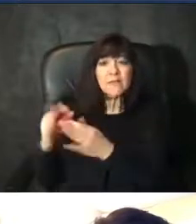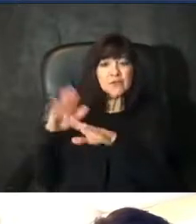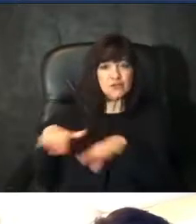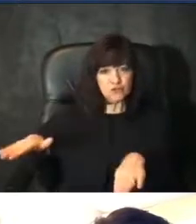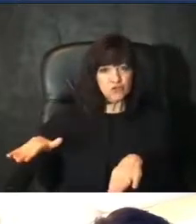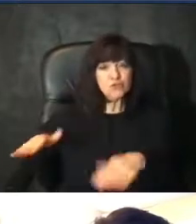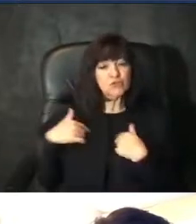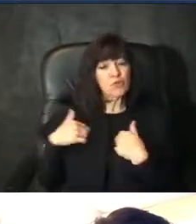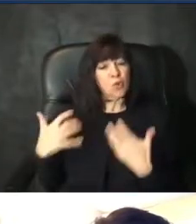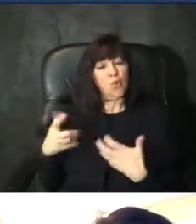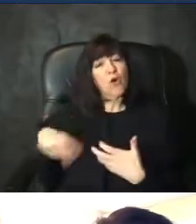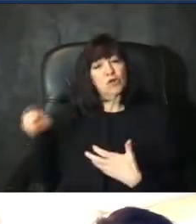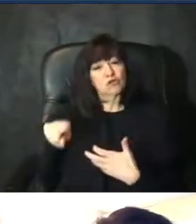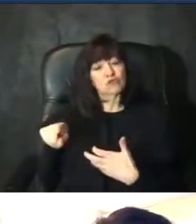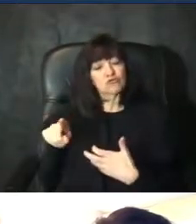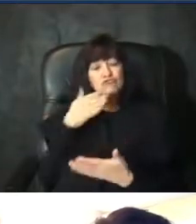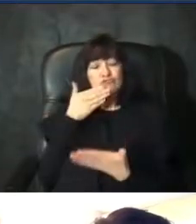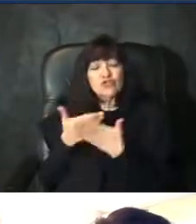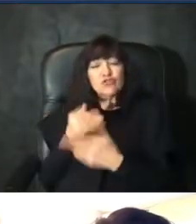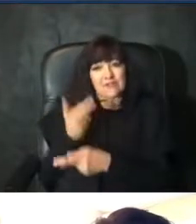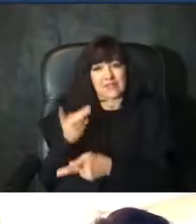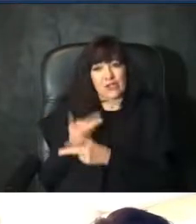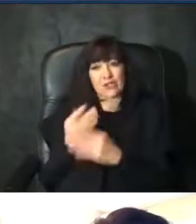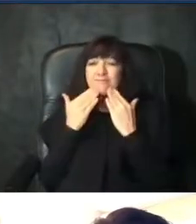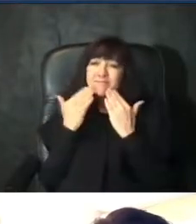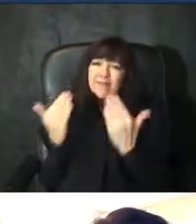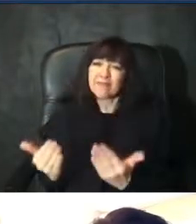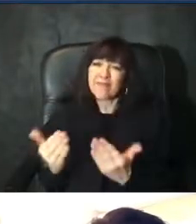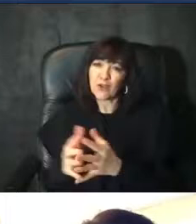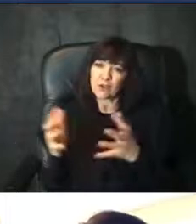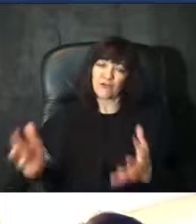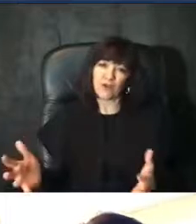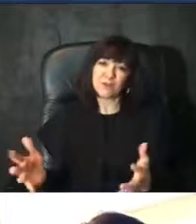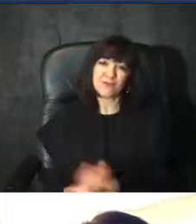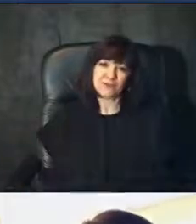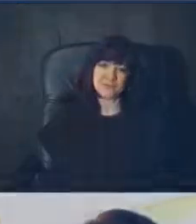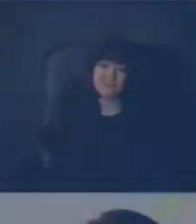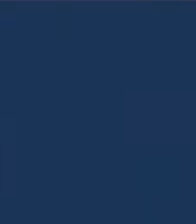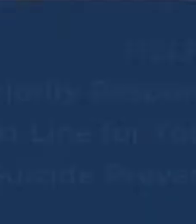take good care. So thank you very much. Thank you, everyone. Thank you.